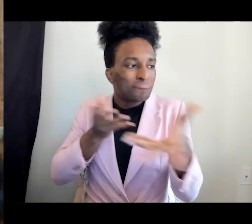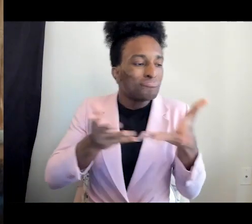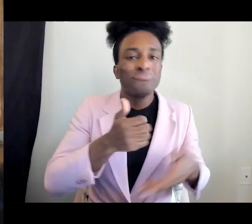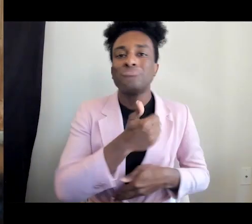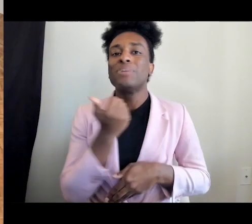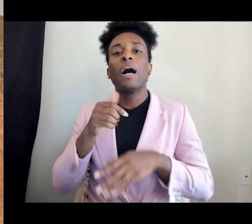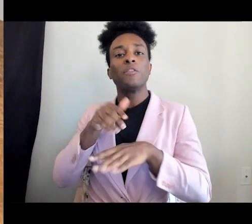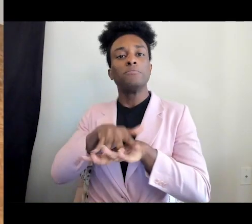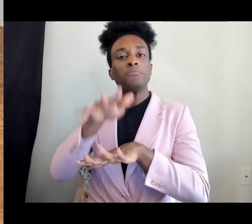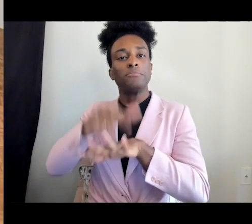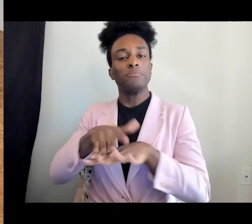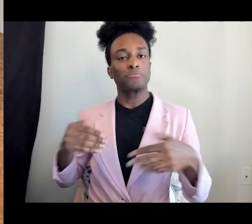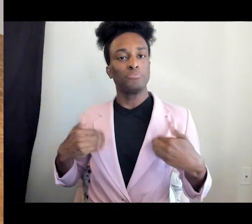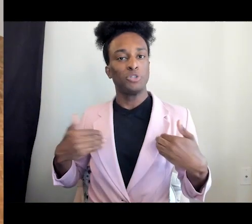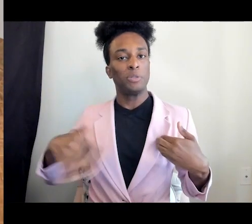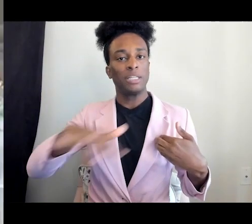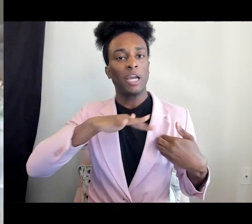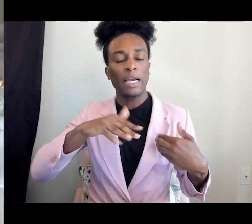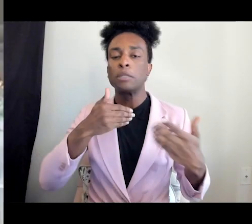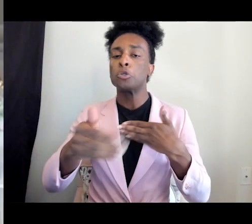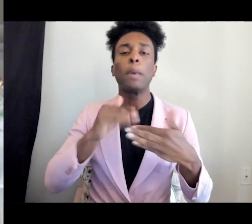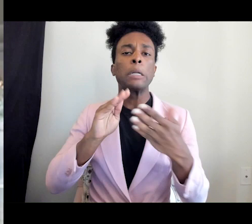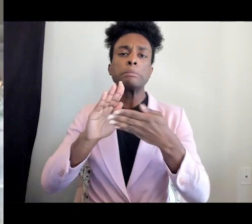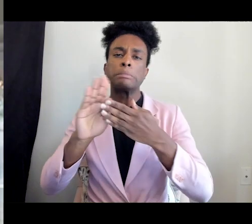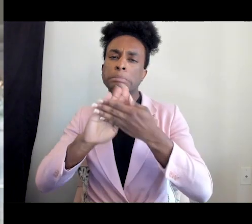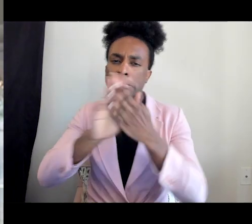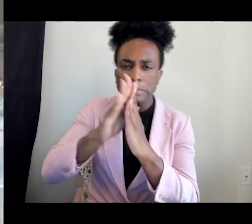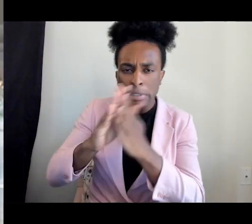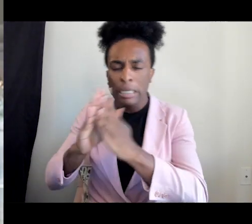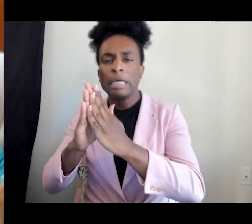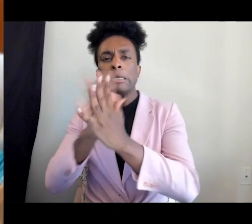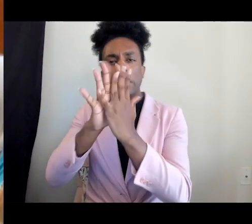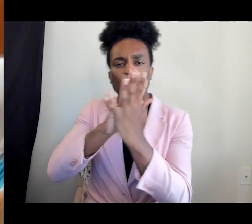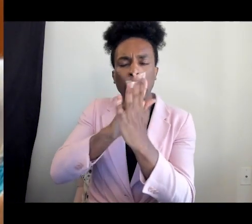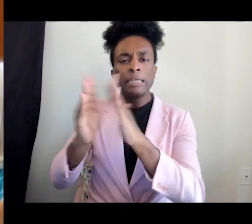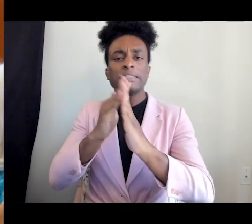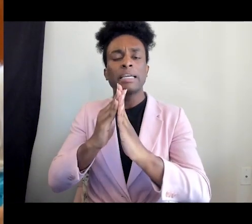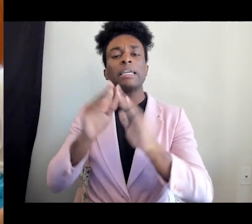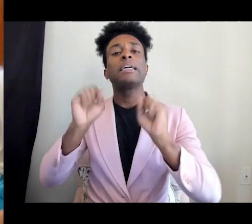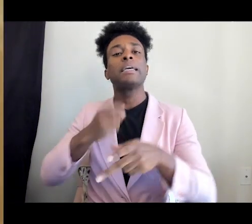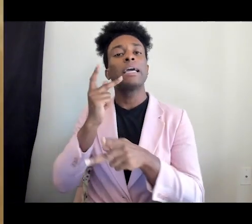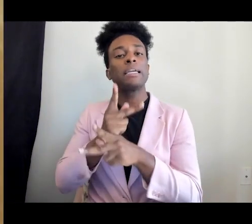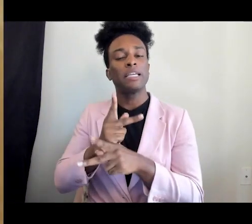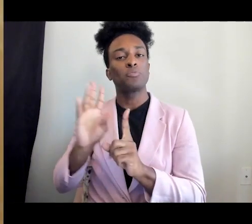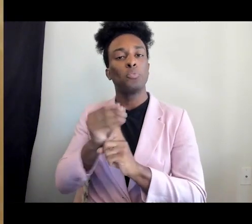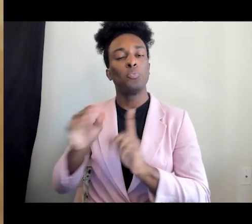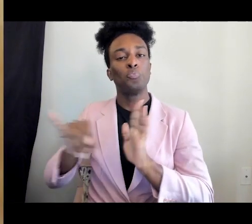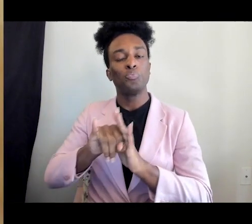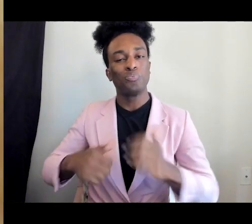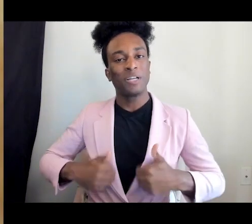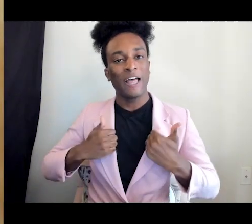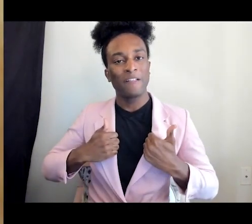peer-to-peer relationships with other Native youth in the area and keep their cultural identity alive in an urban setting. So having unrestricted funding for